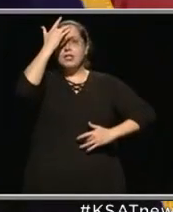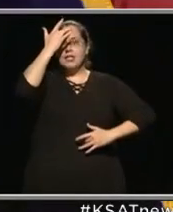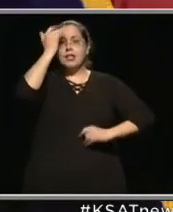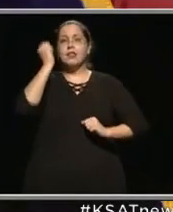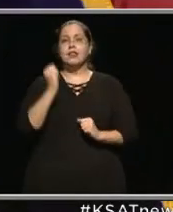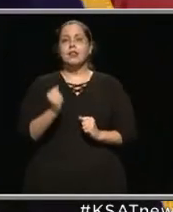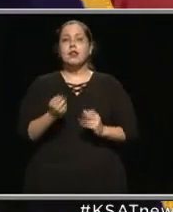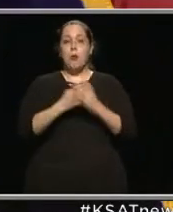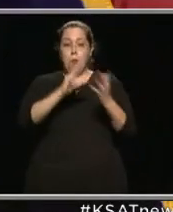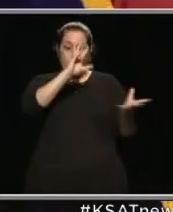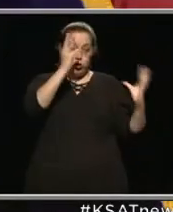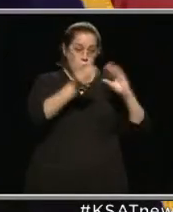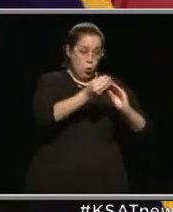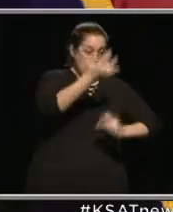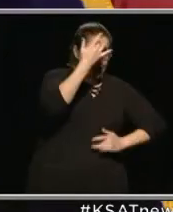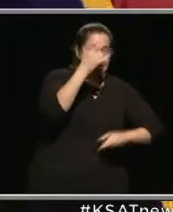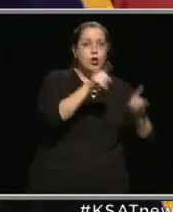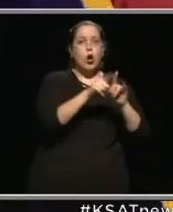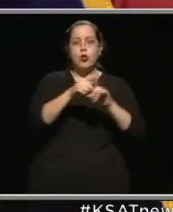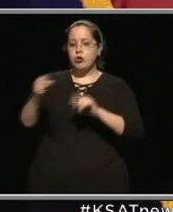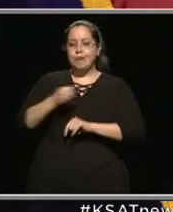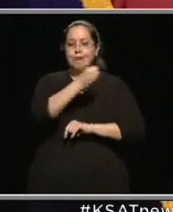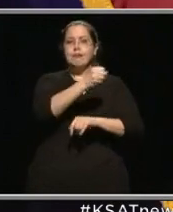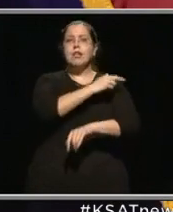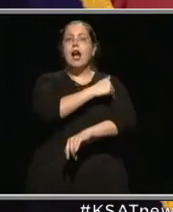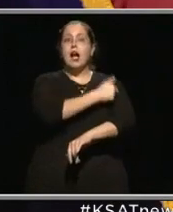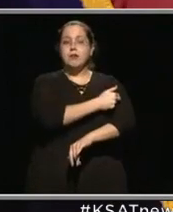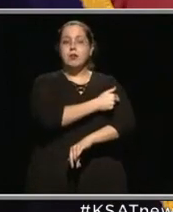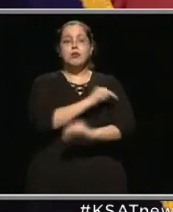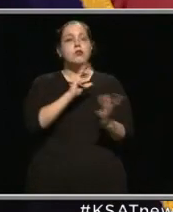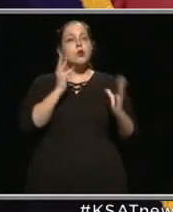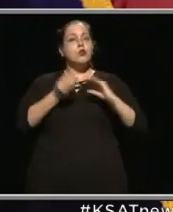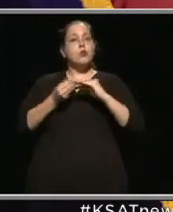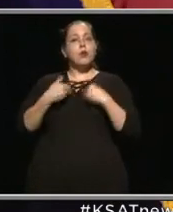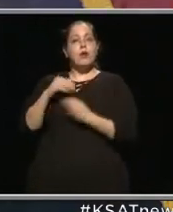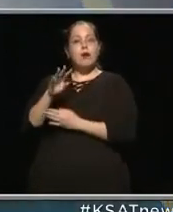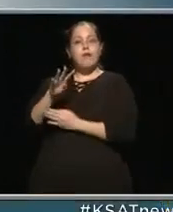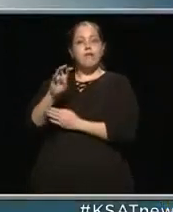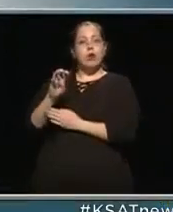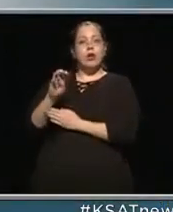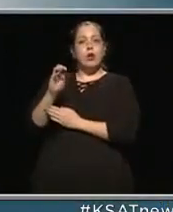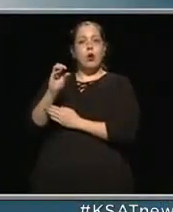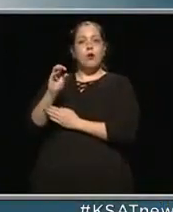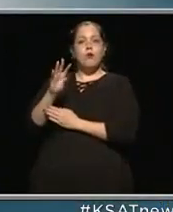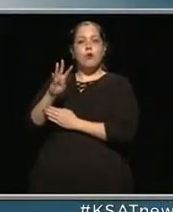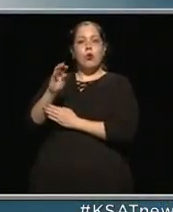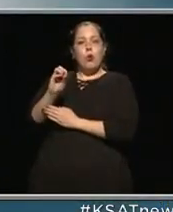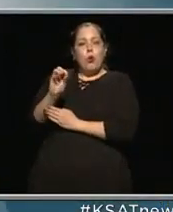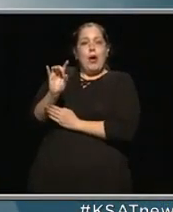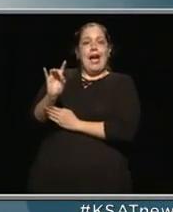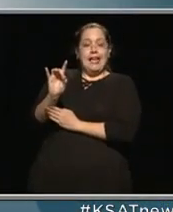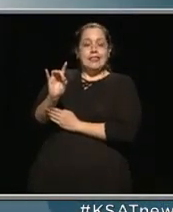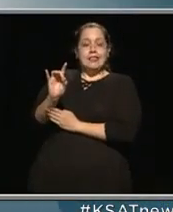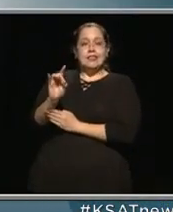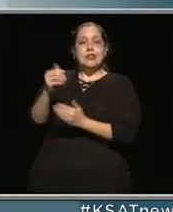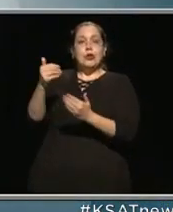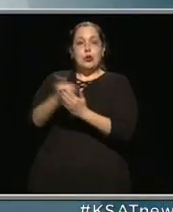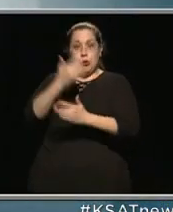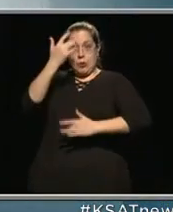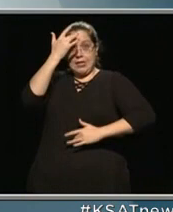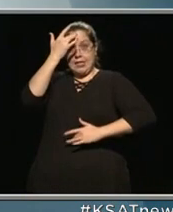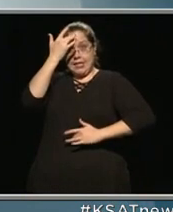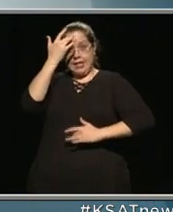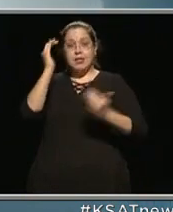both total infections as well as in our hospitals. There are a total of 408 new cases of COVID-19 in our community